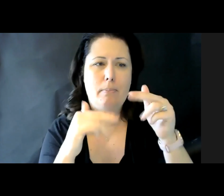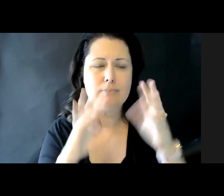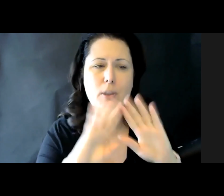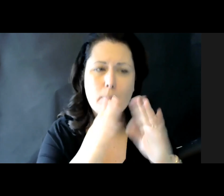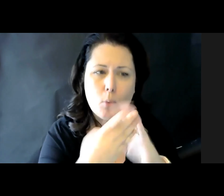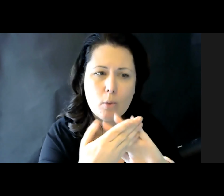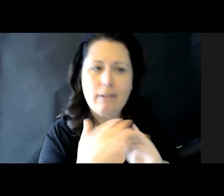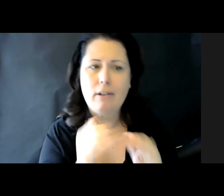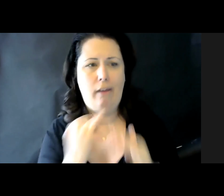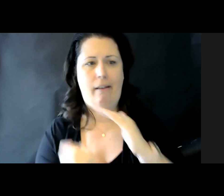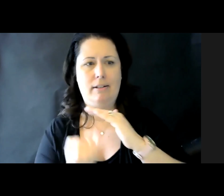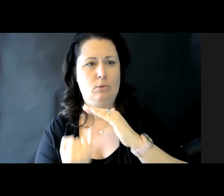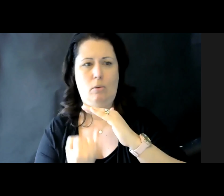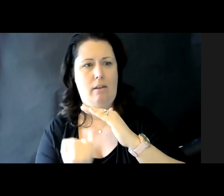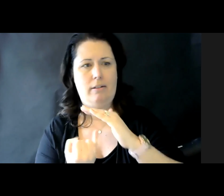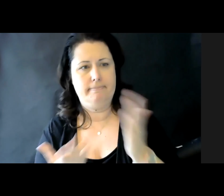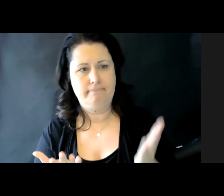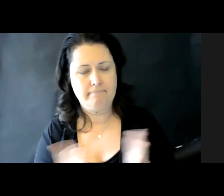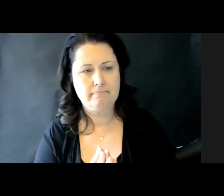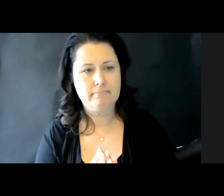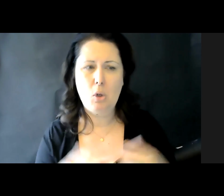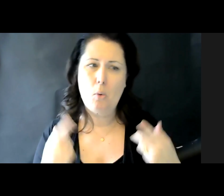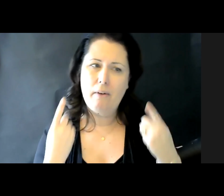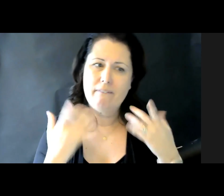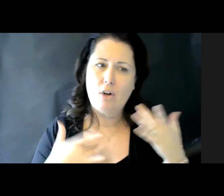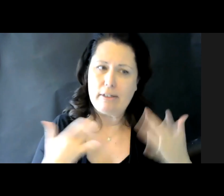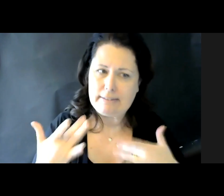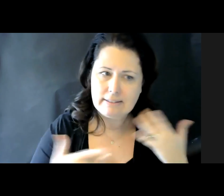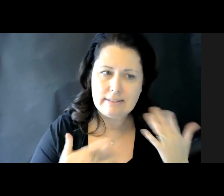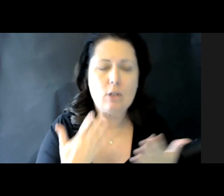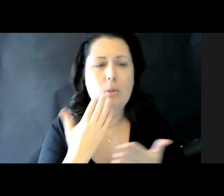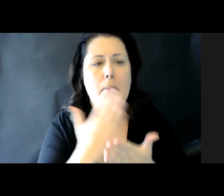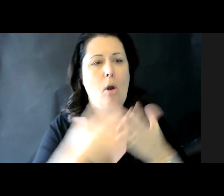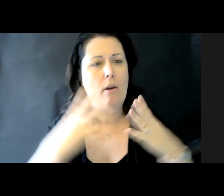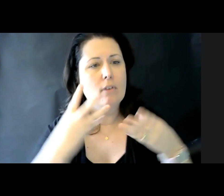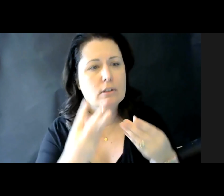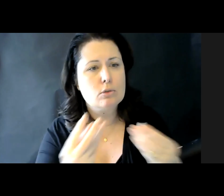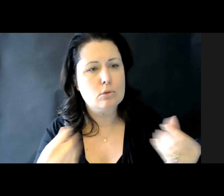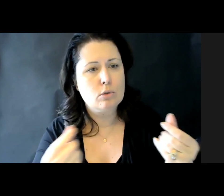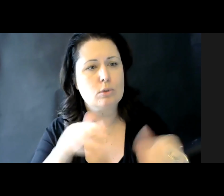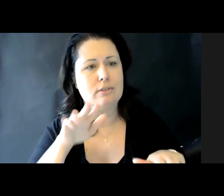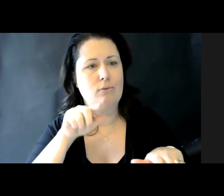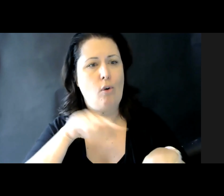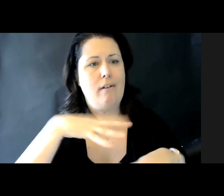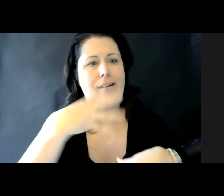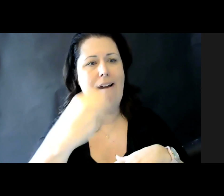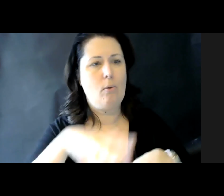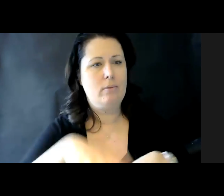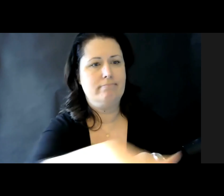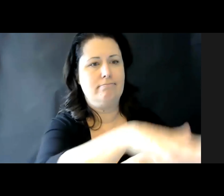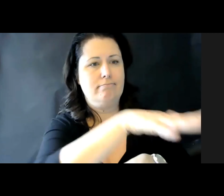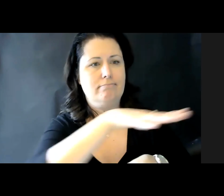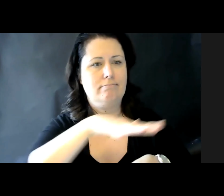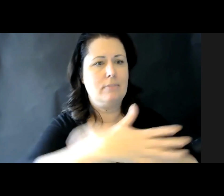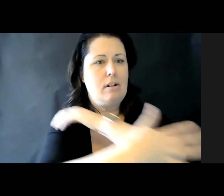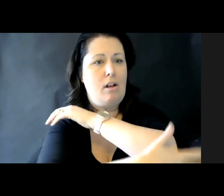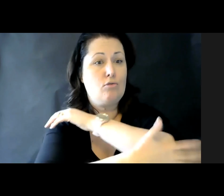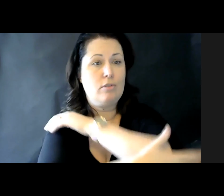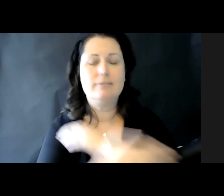things opening up and to be a part of the solution out in those communities where it's definitely needed. So Thank you,